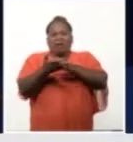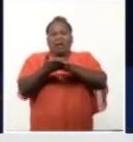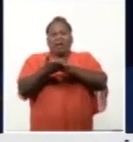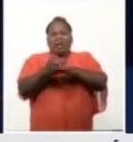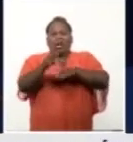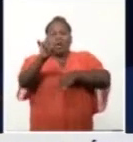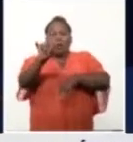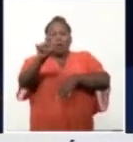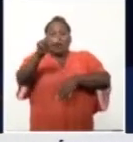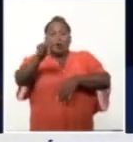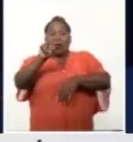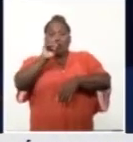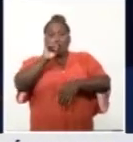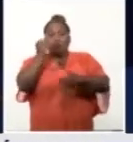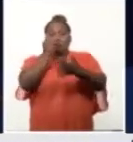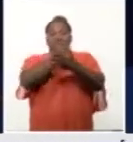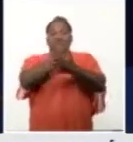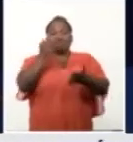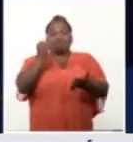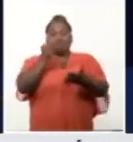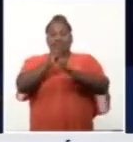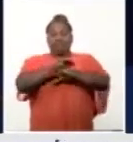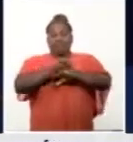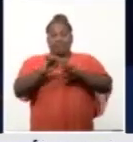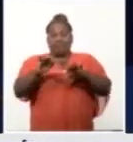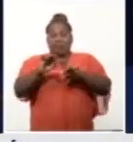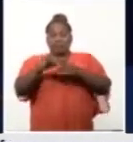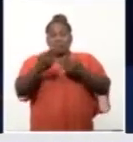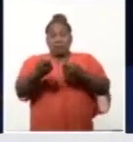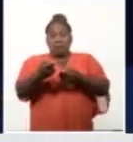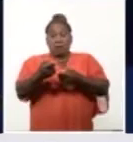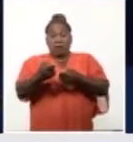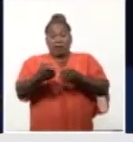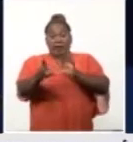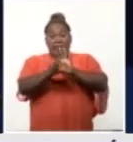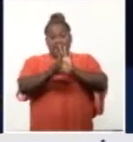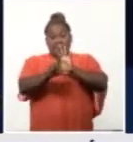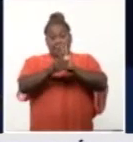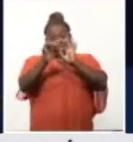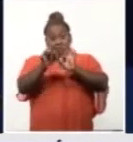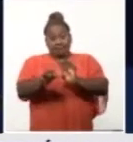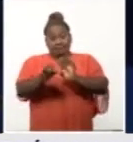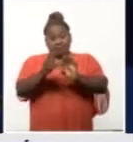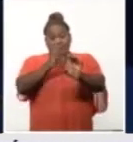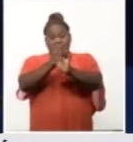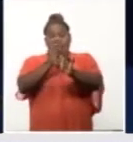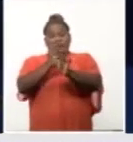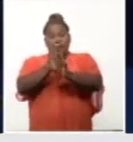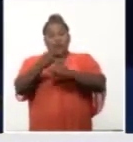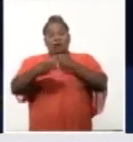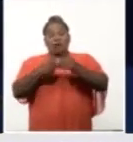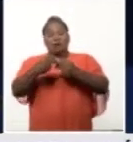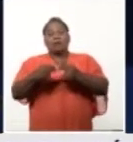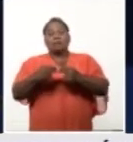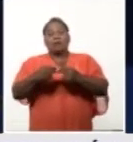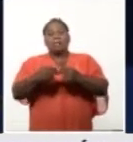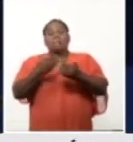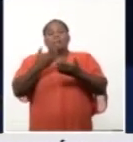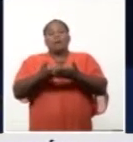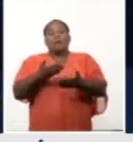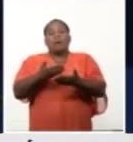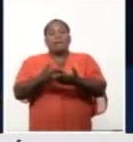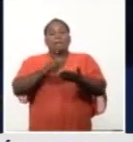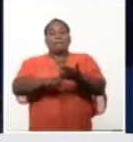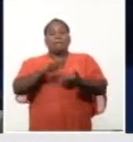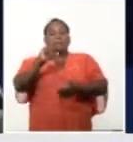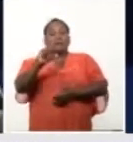asymptomatic. On June 9th, he was already confirmed because, as it is established, contacts of confirmed cases